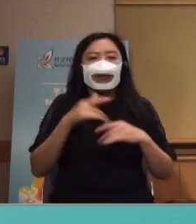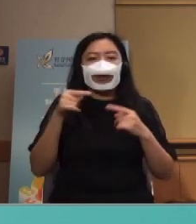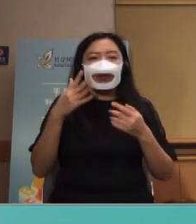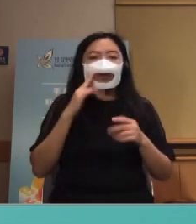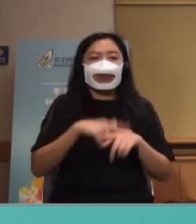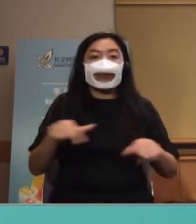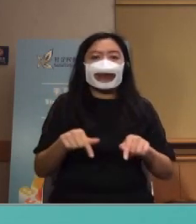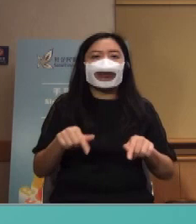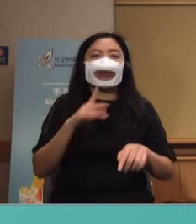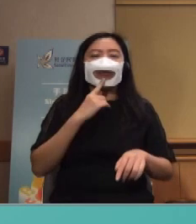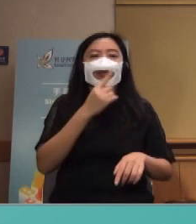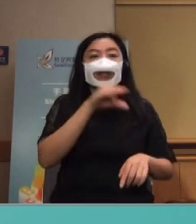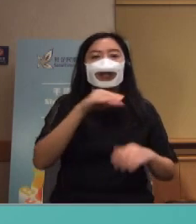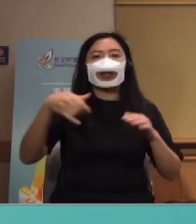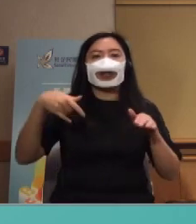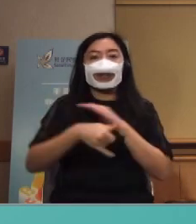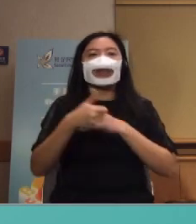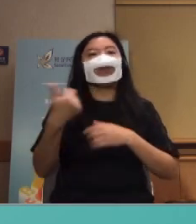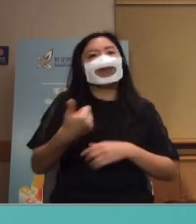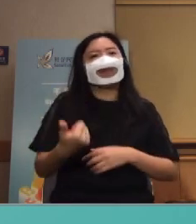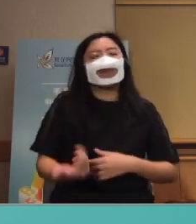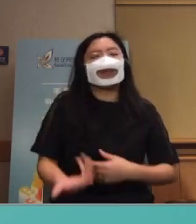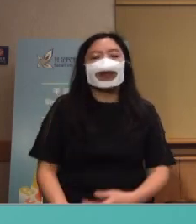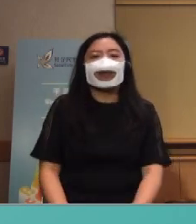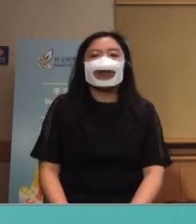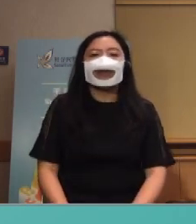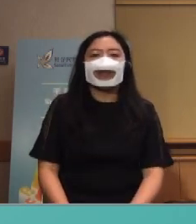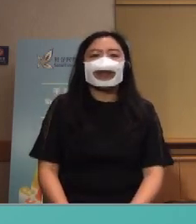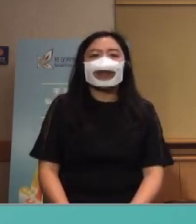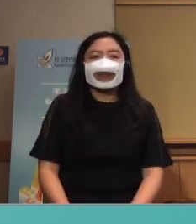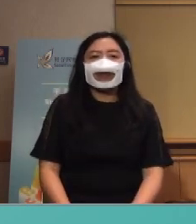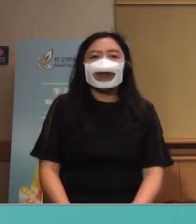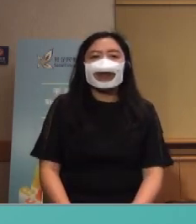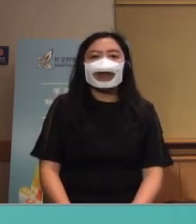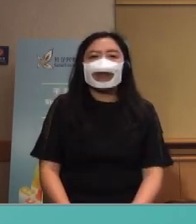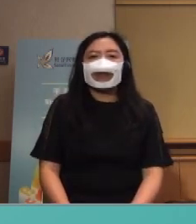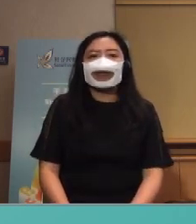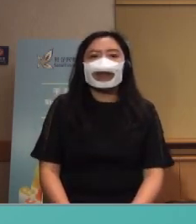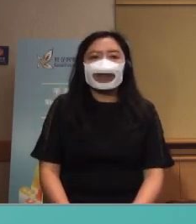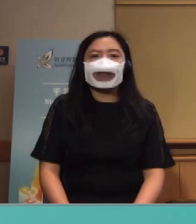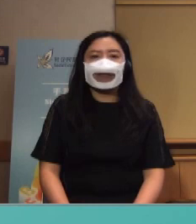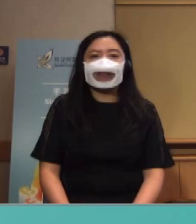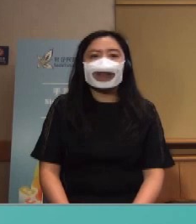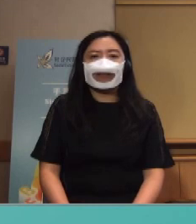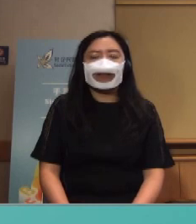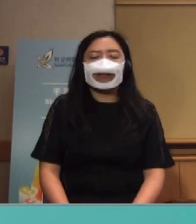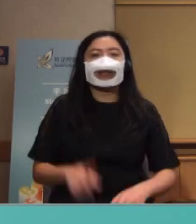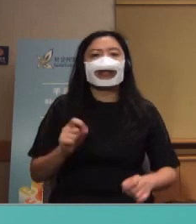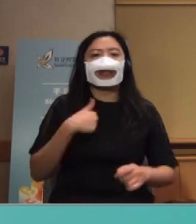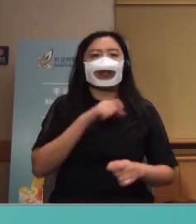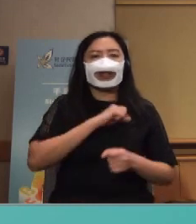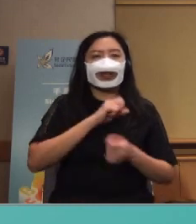So it's kind of easy to say, okay, we're building a better Web3 for everyone, right? So how do we do that, right? So we work with projects, we work